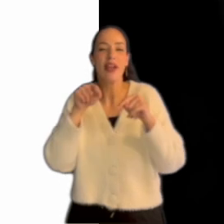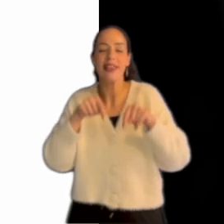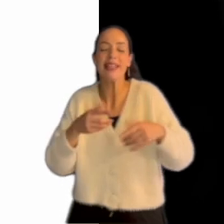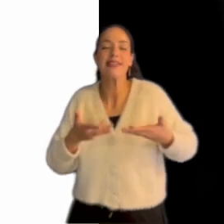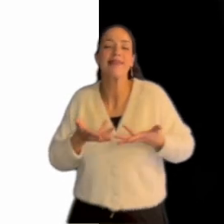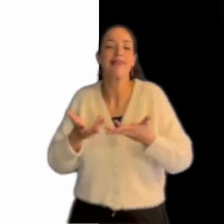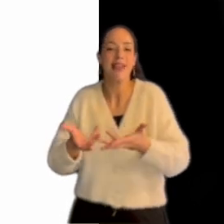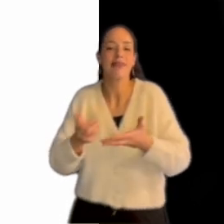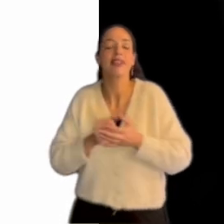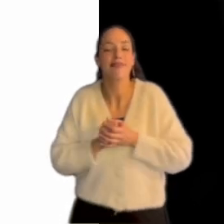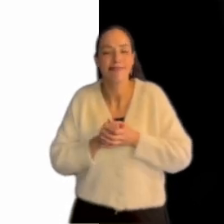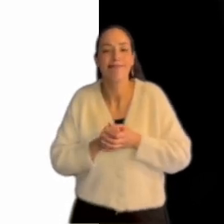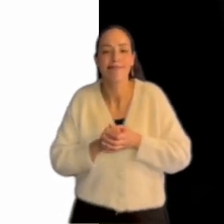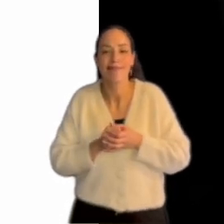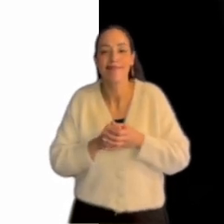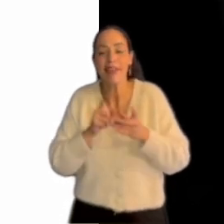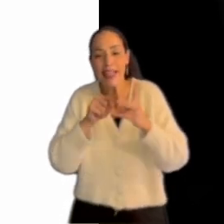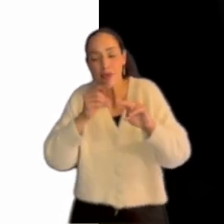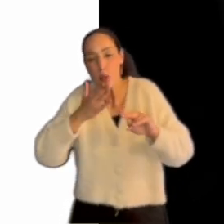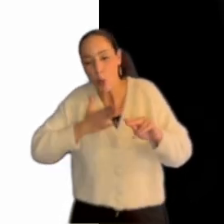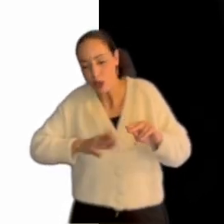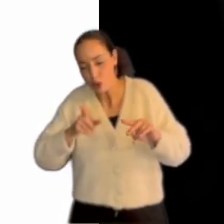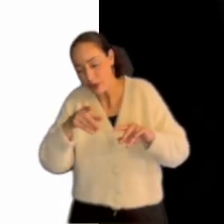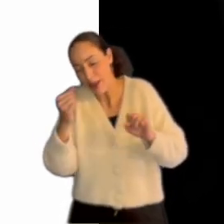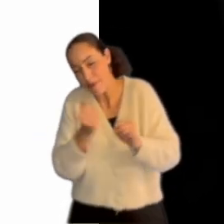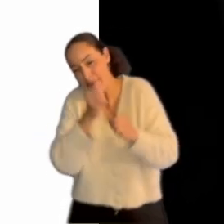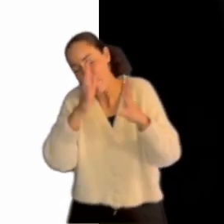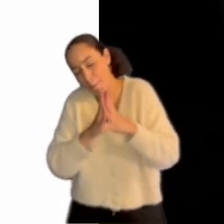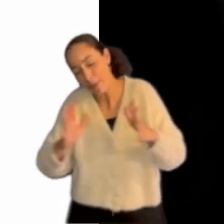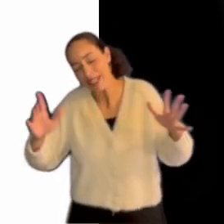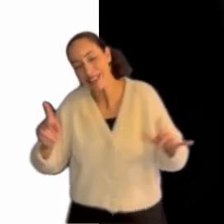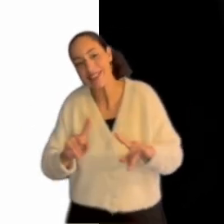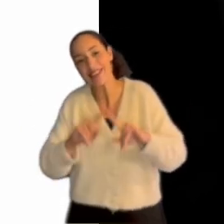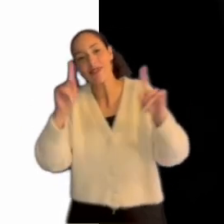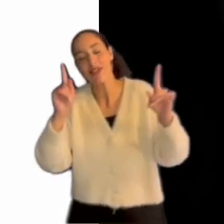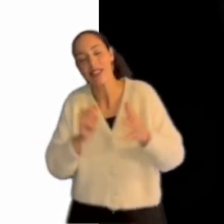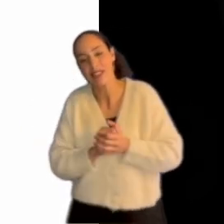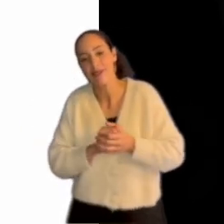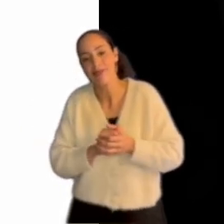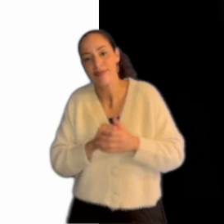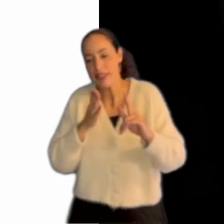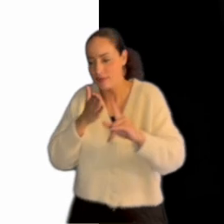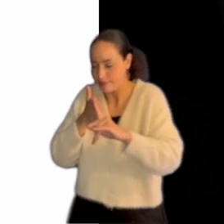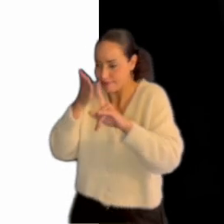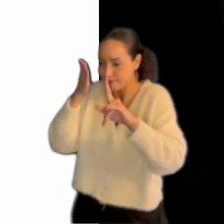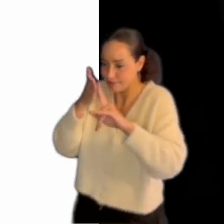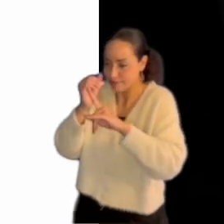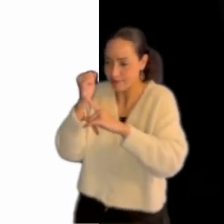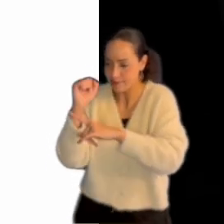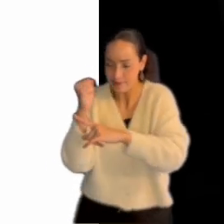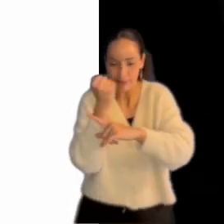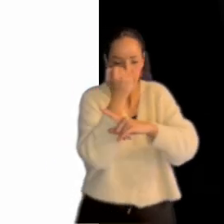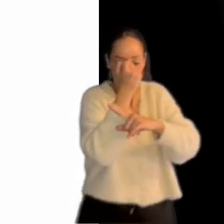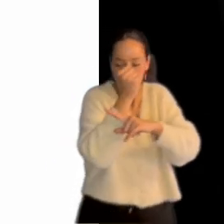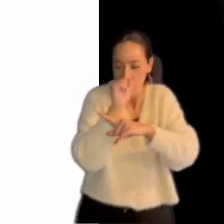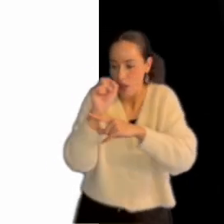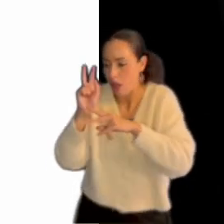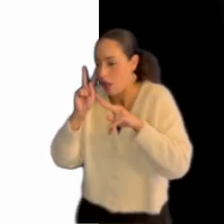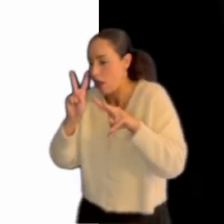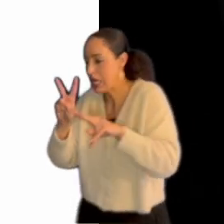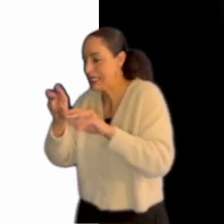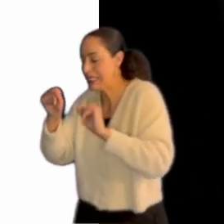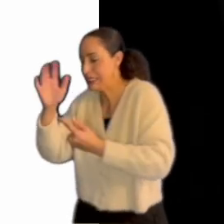beside someone in this place. Offering the gift of reconnection needs our humanity and our willingness to extend this humanity to